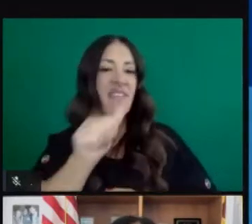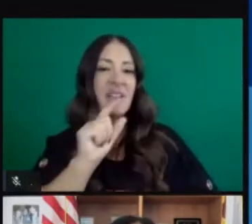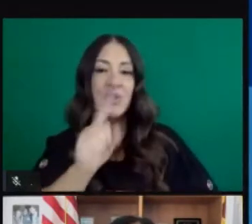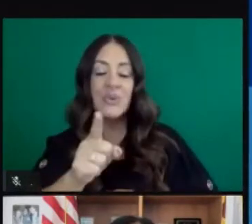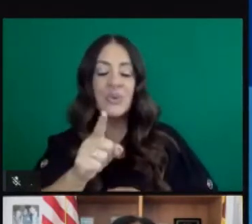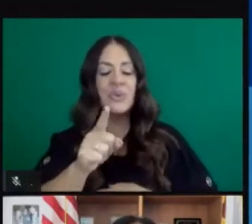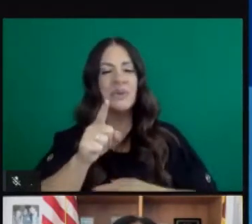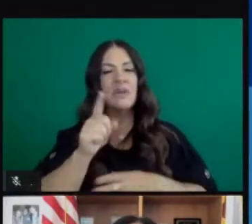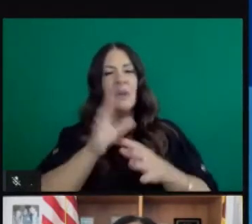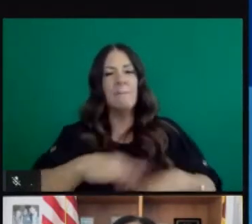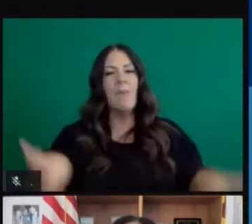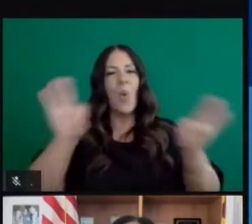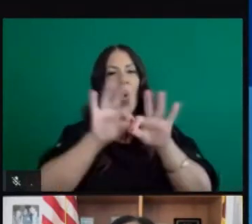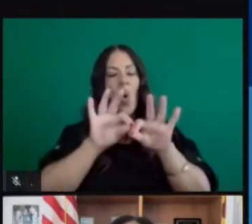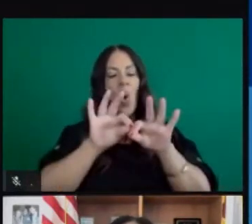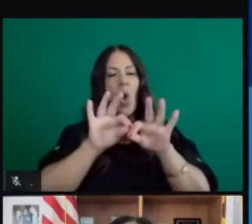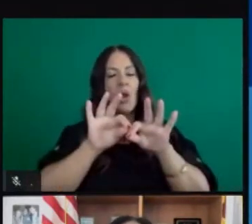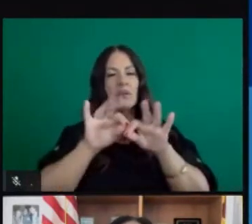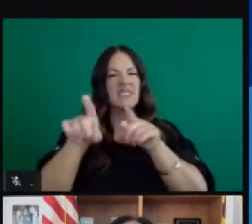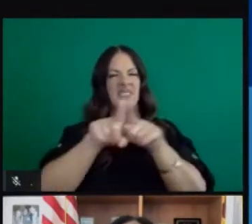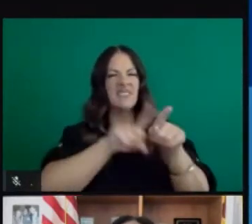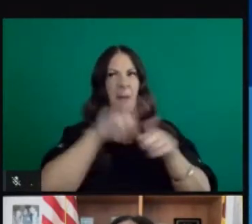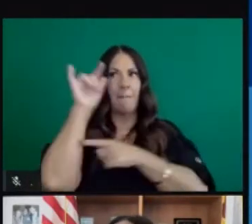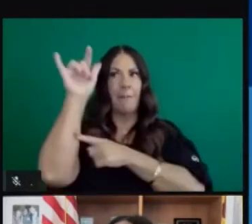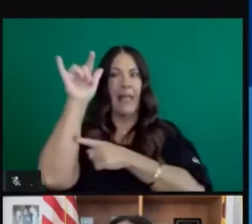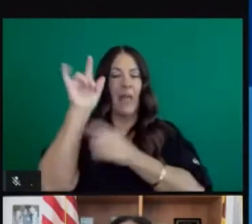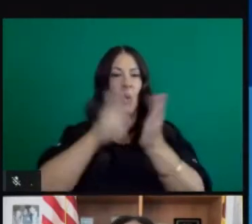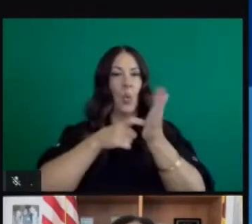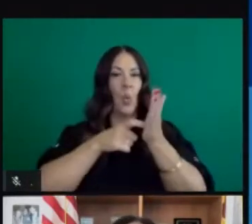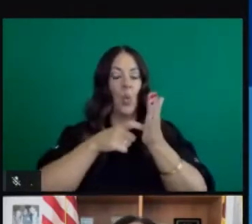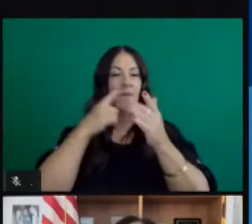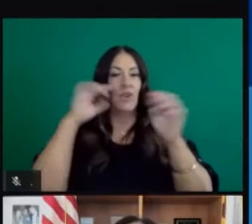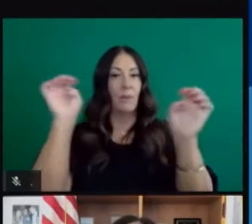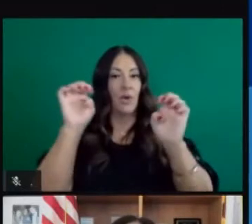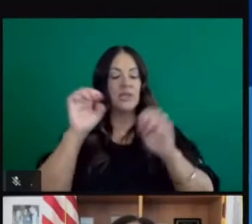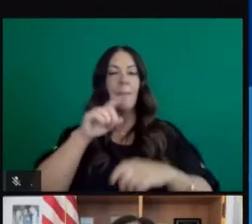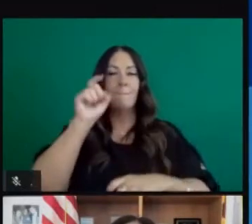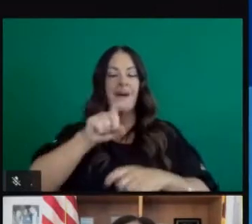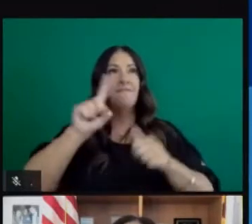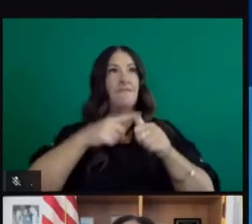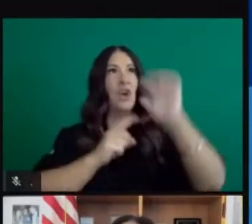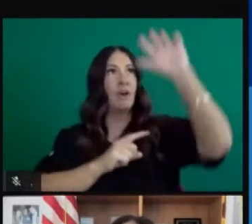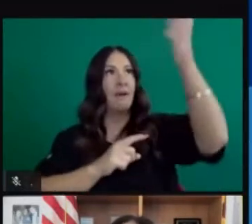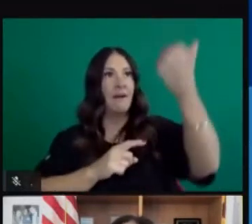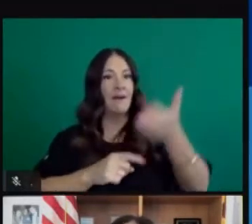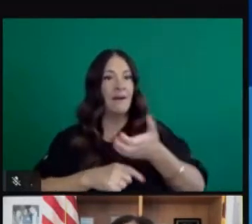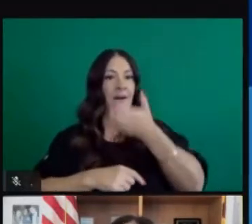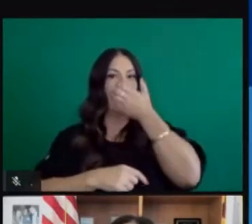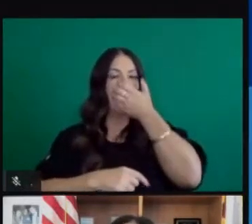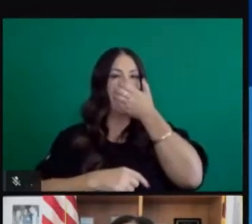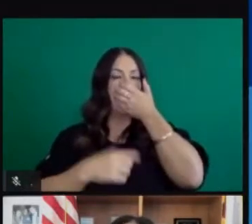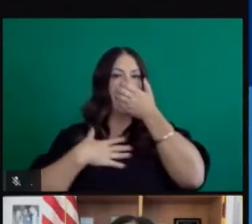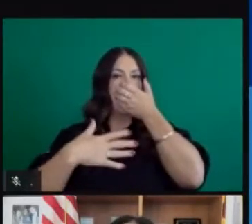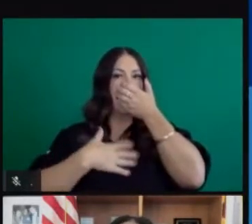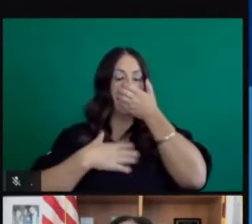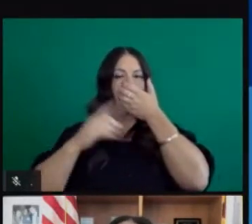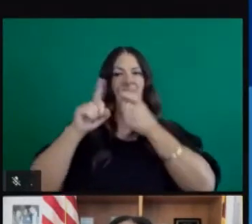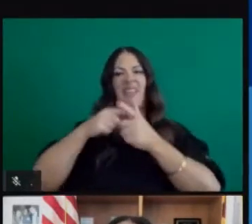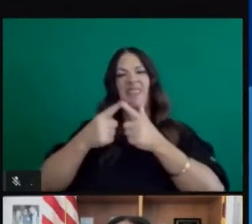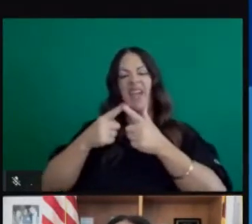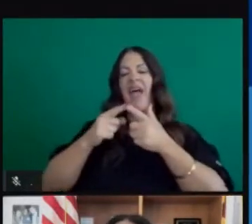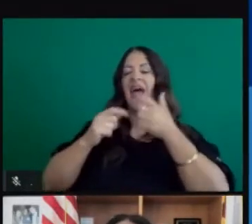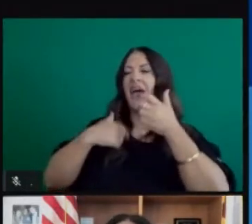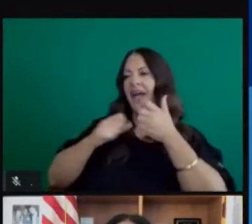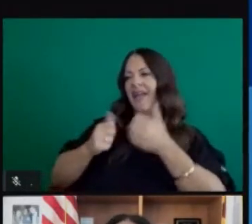own oxygen masks on, that is the first step of being there so that we can be available to those we love.